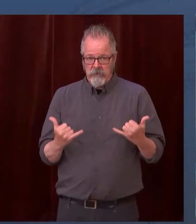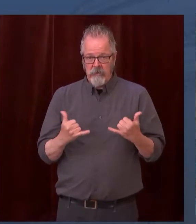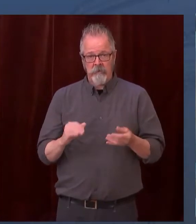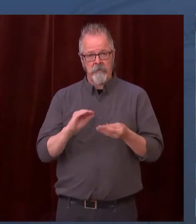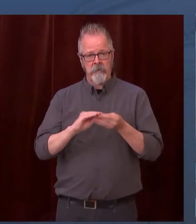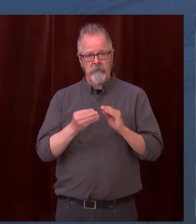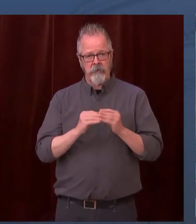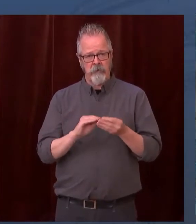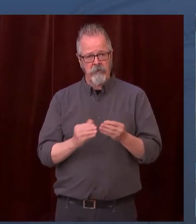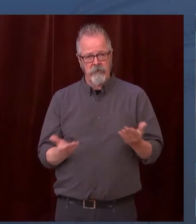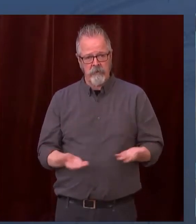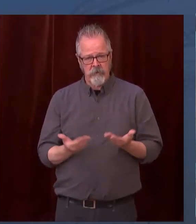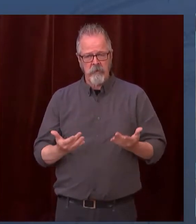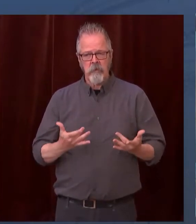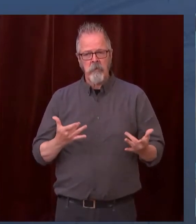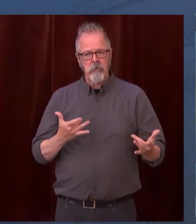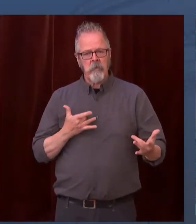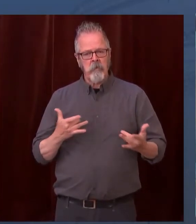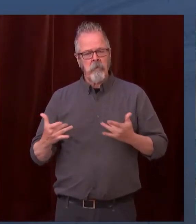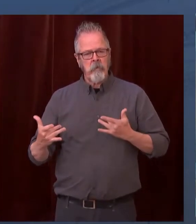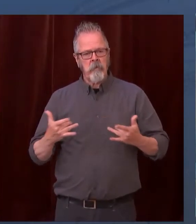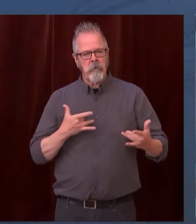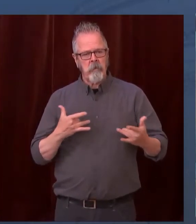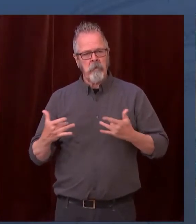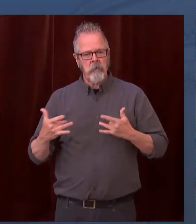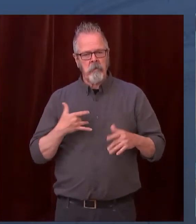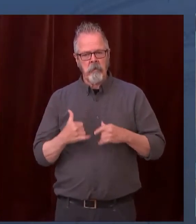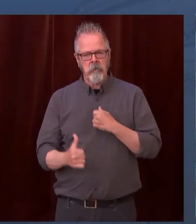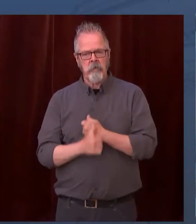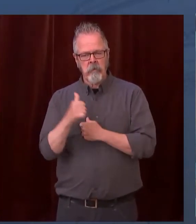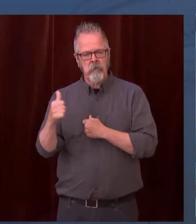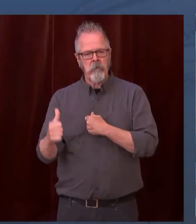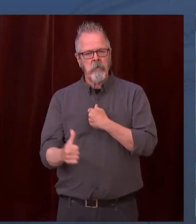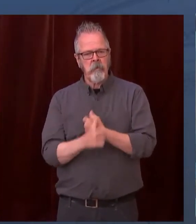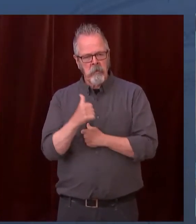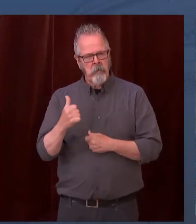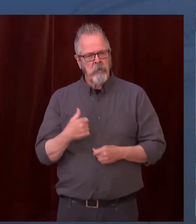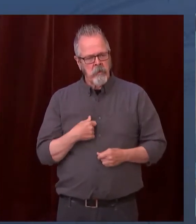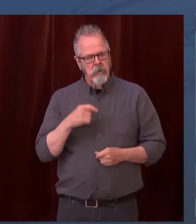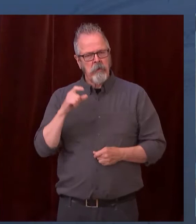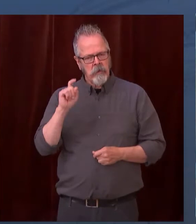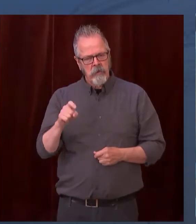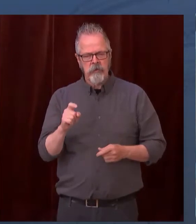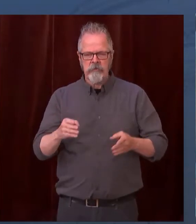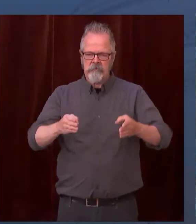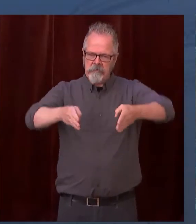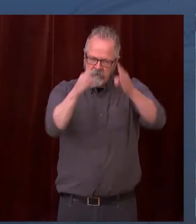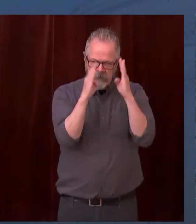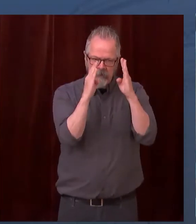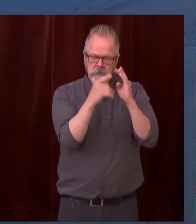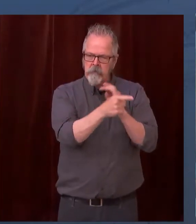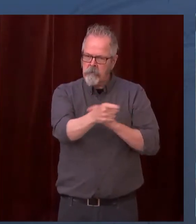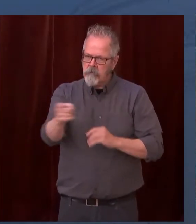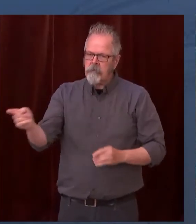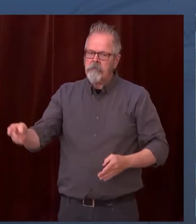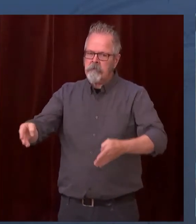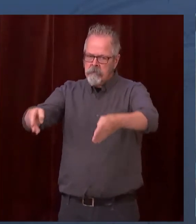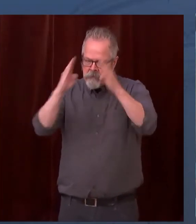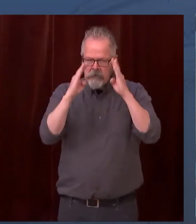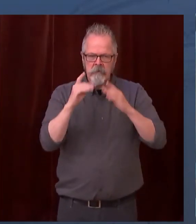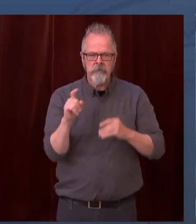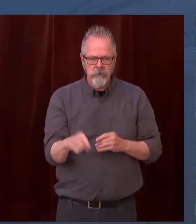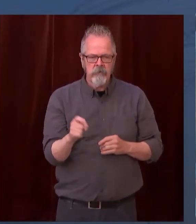make all of us stand to attention. In Washington, our case counts have dramatically increased over the past 5 to 6